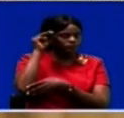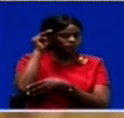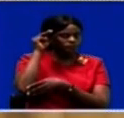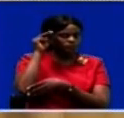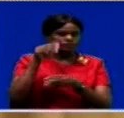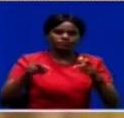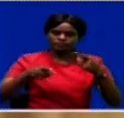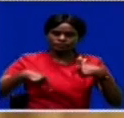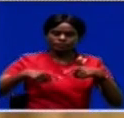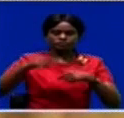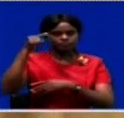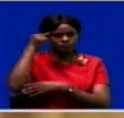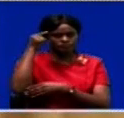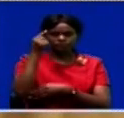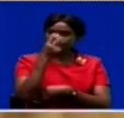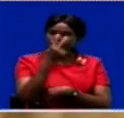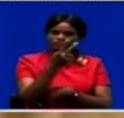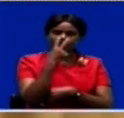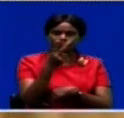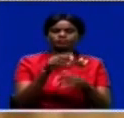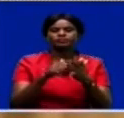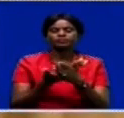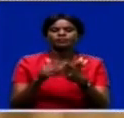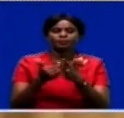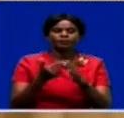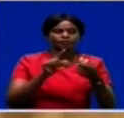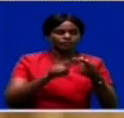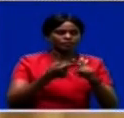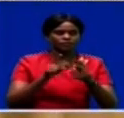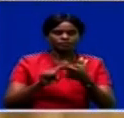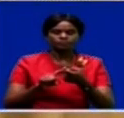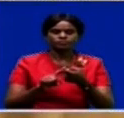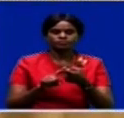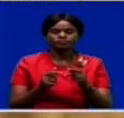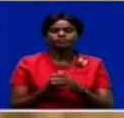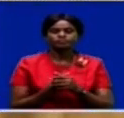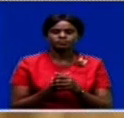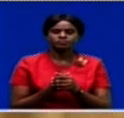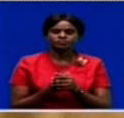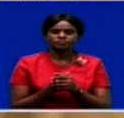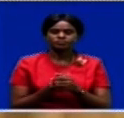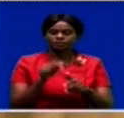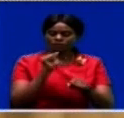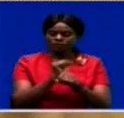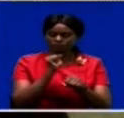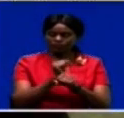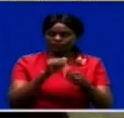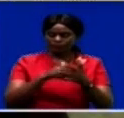Local Government, to see how their colleagues are